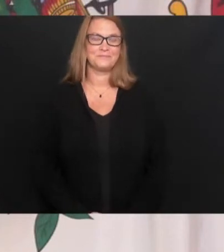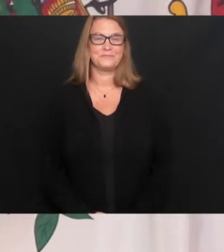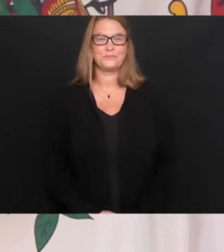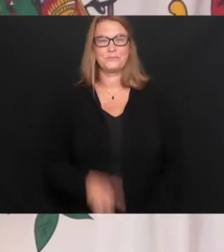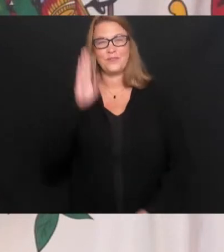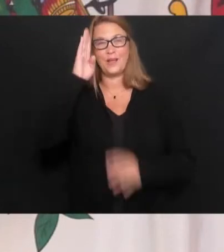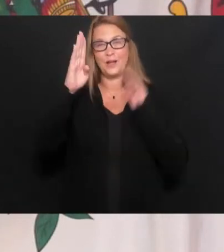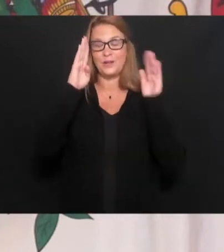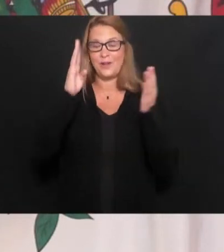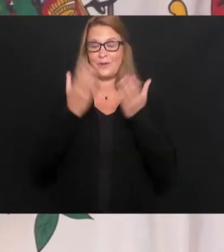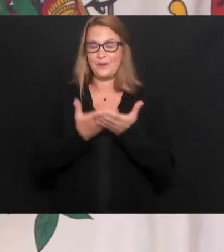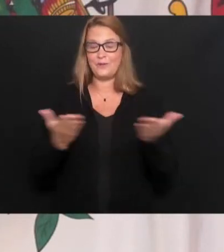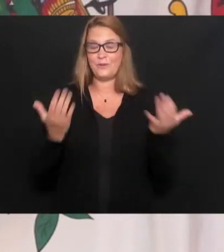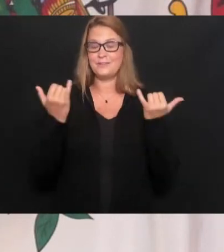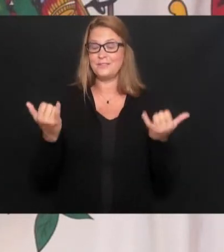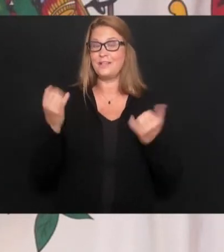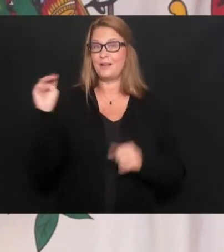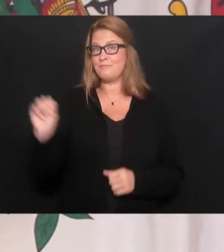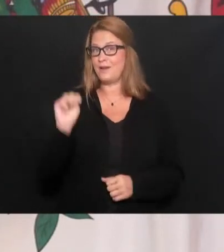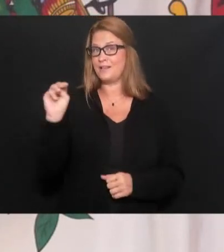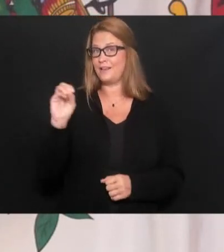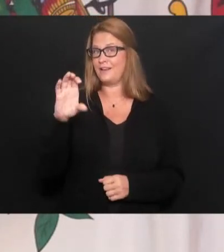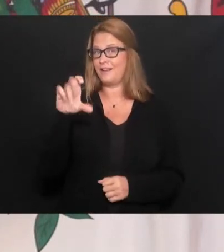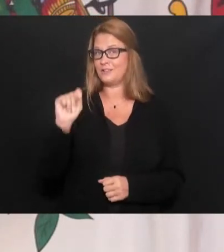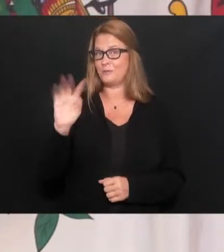Hello, everyone. It's Monday, October the 4th.